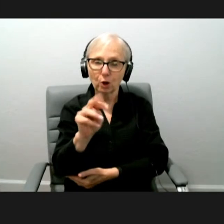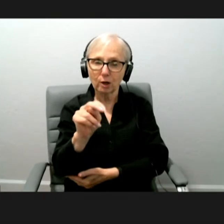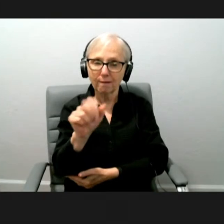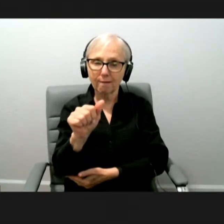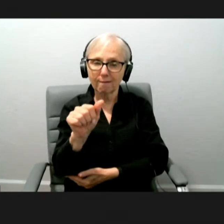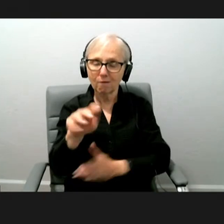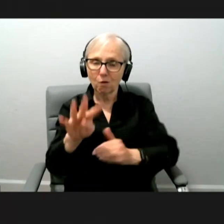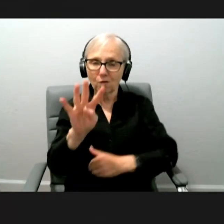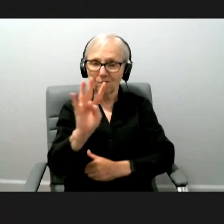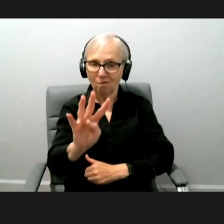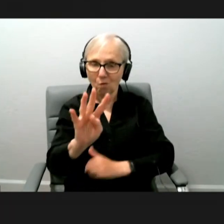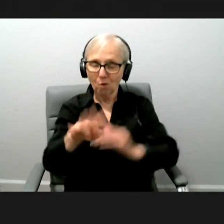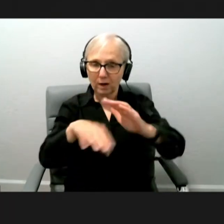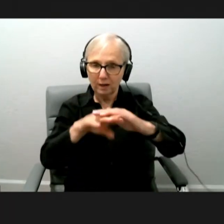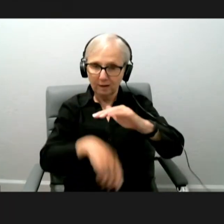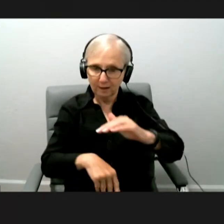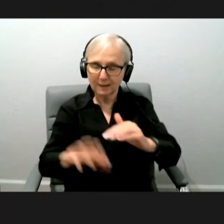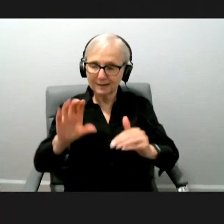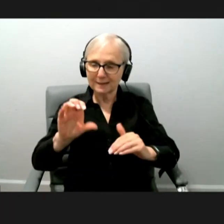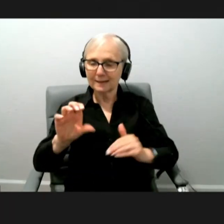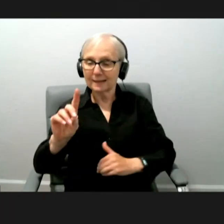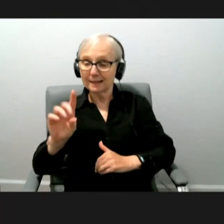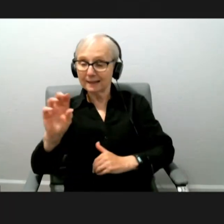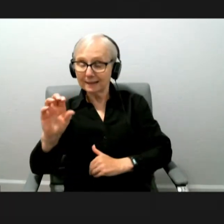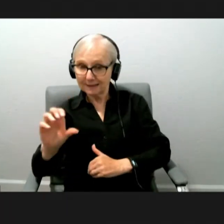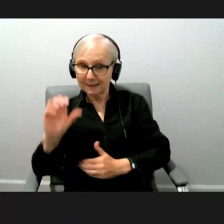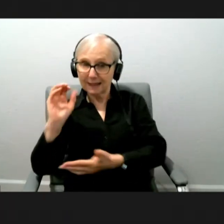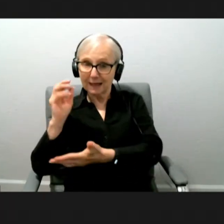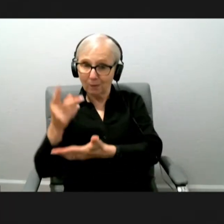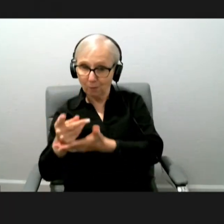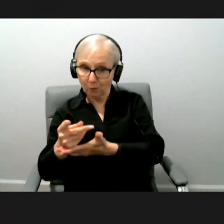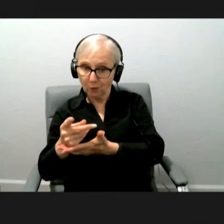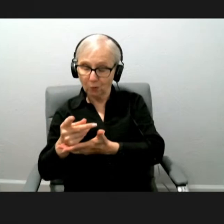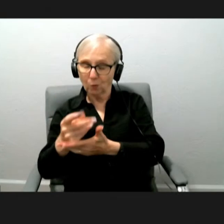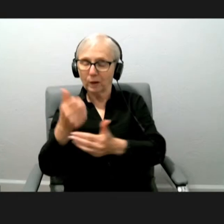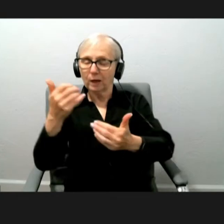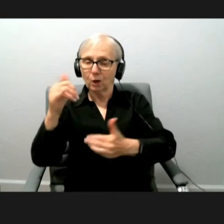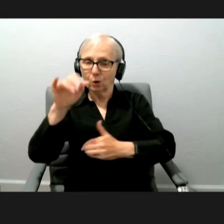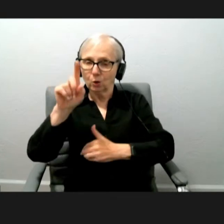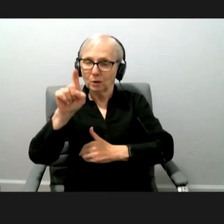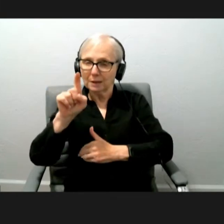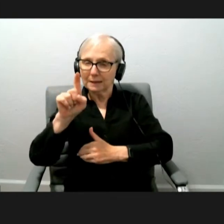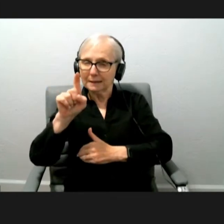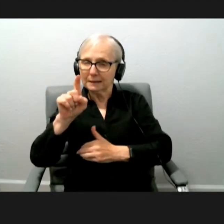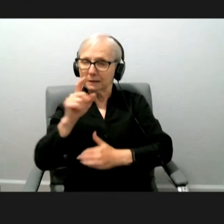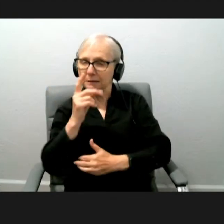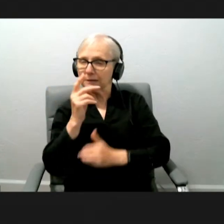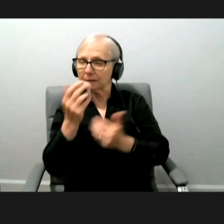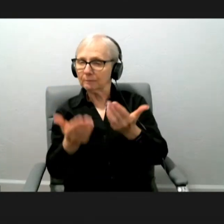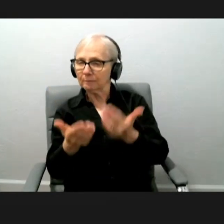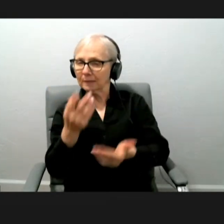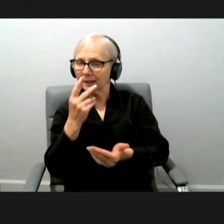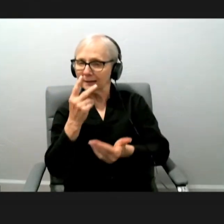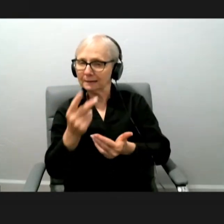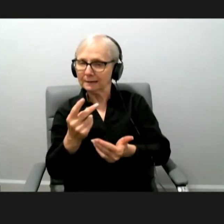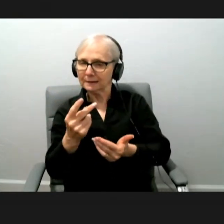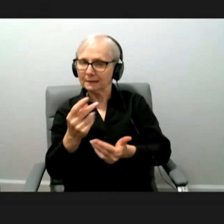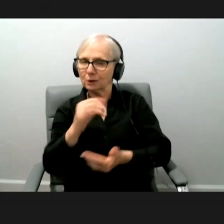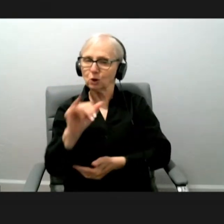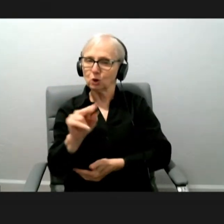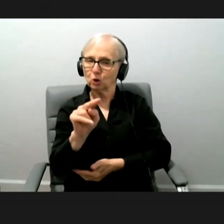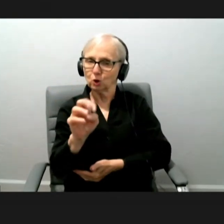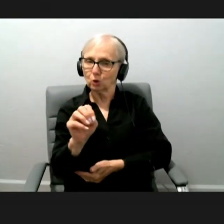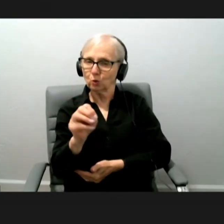CDC does their piece and approves it, we could see distribution as early as the week of June